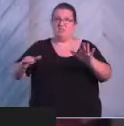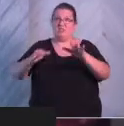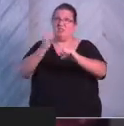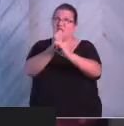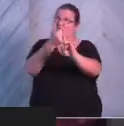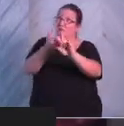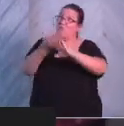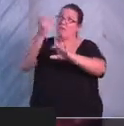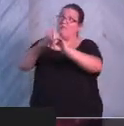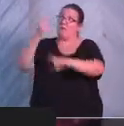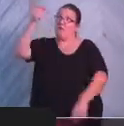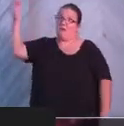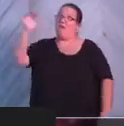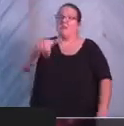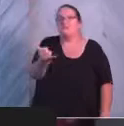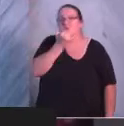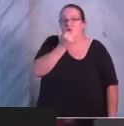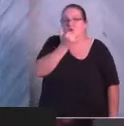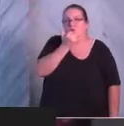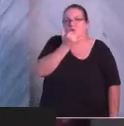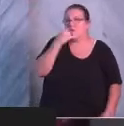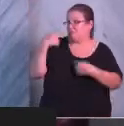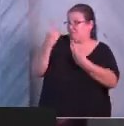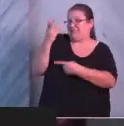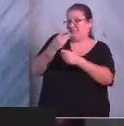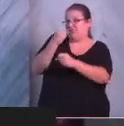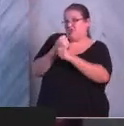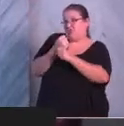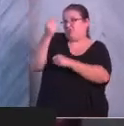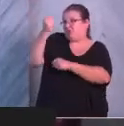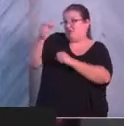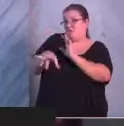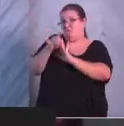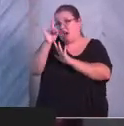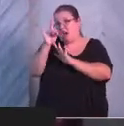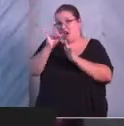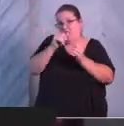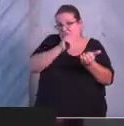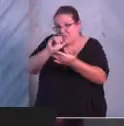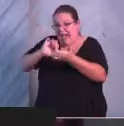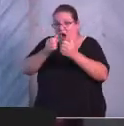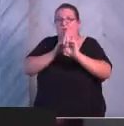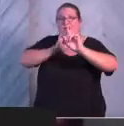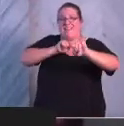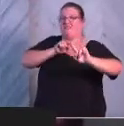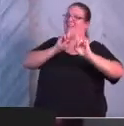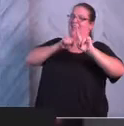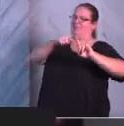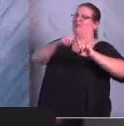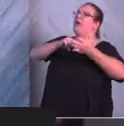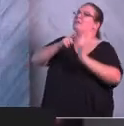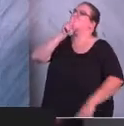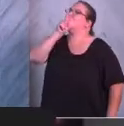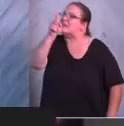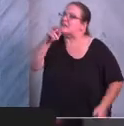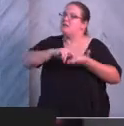wrong. Our government has had 6 years to find ways to provide answers. And when I say answers, I mean real answers about